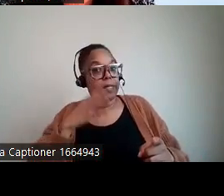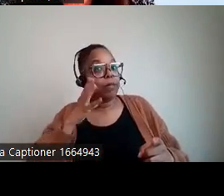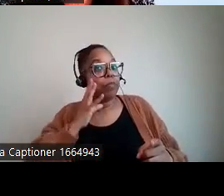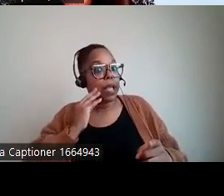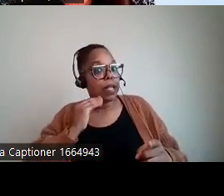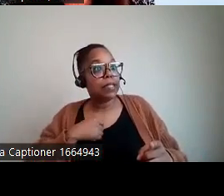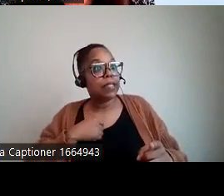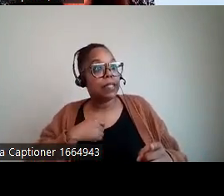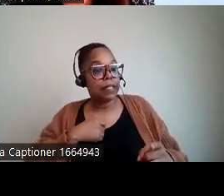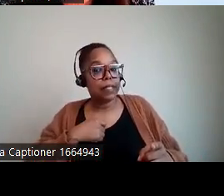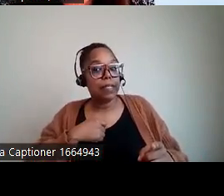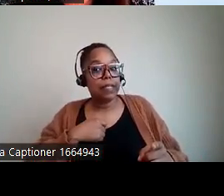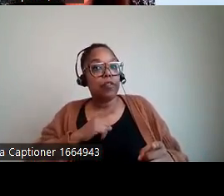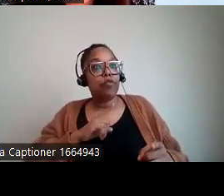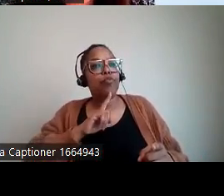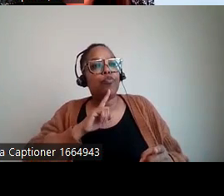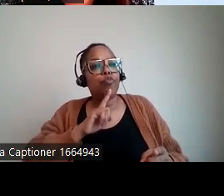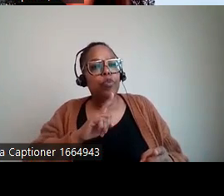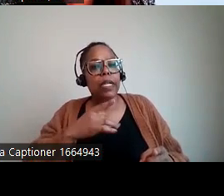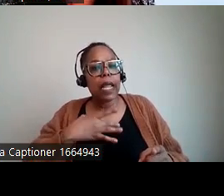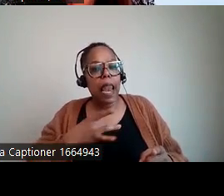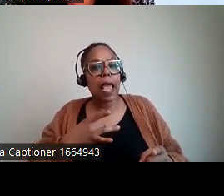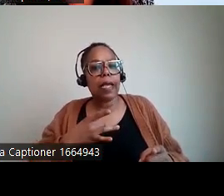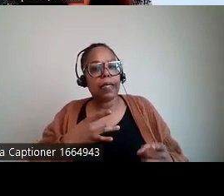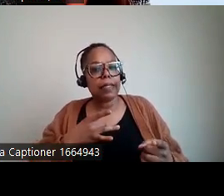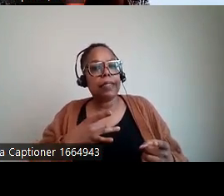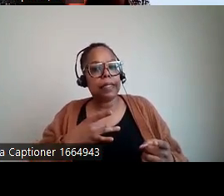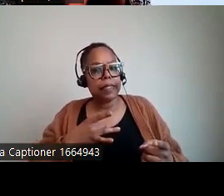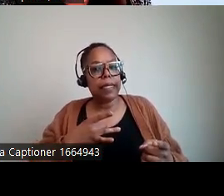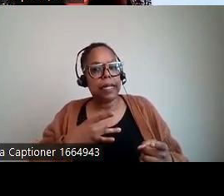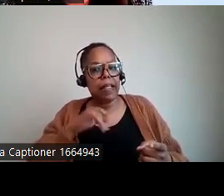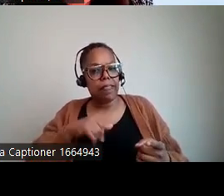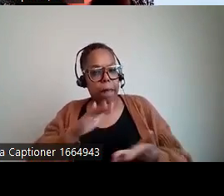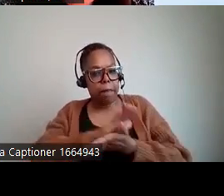information, really liked that they had this very tangible